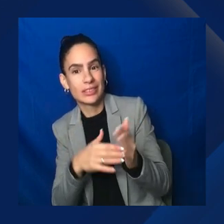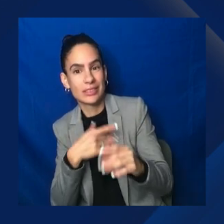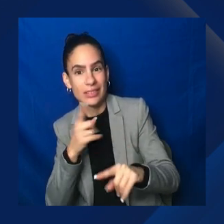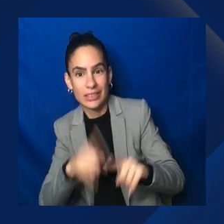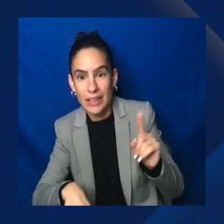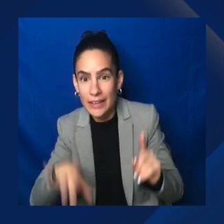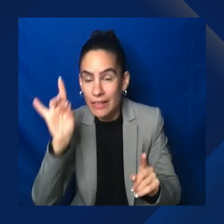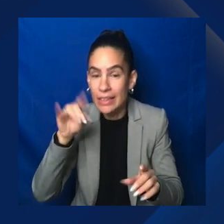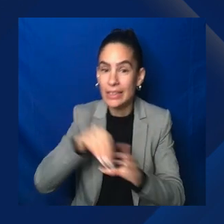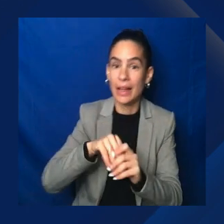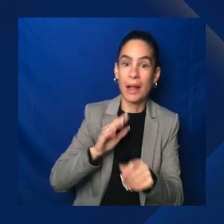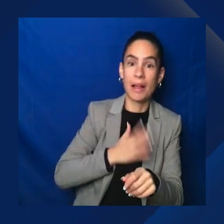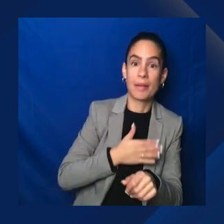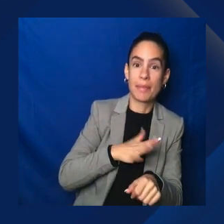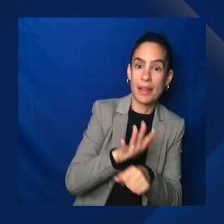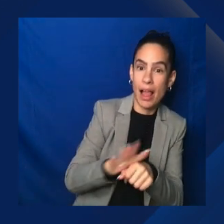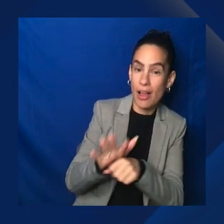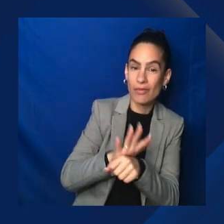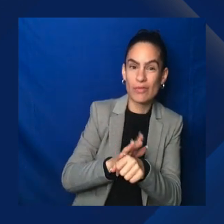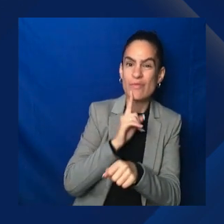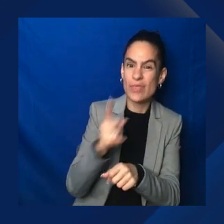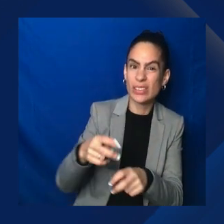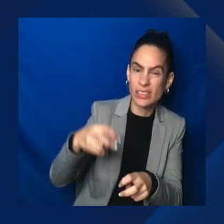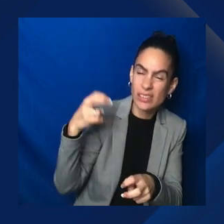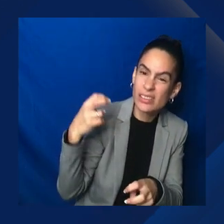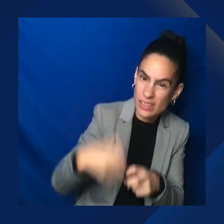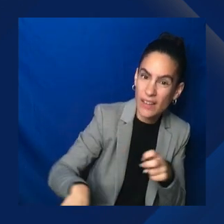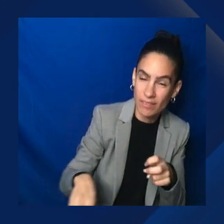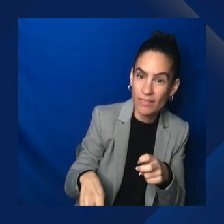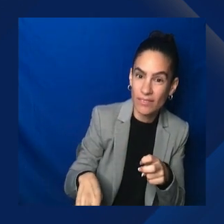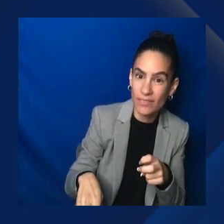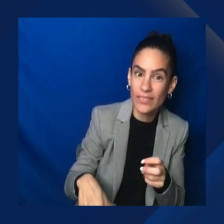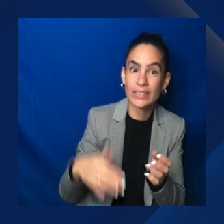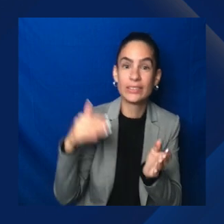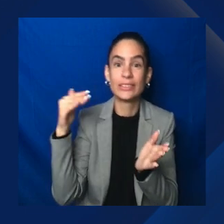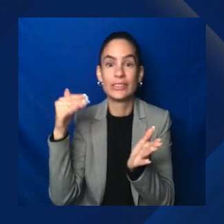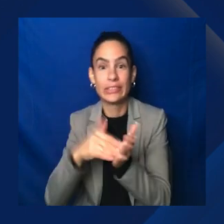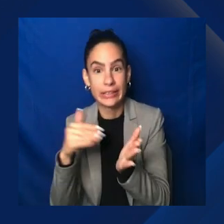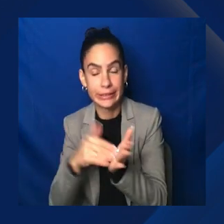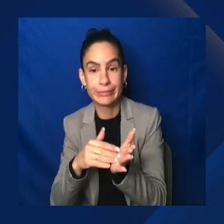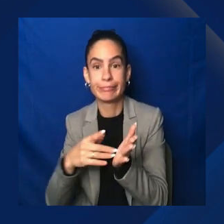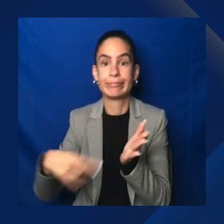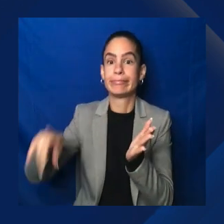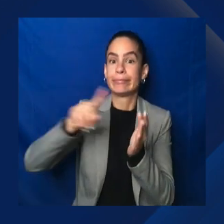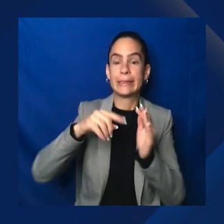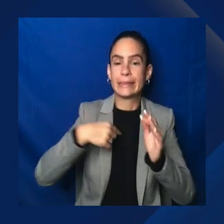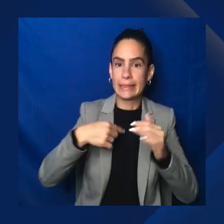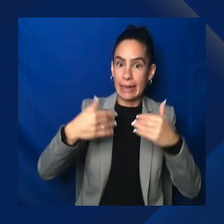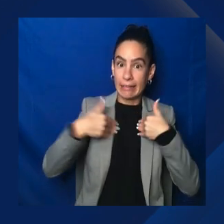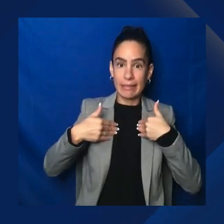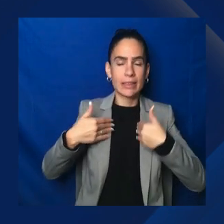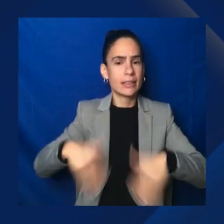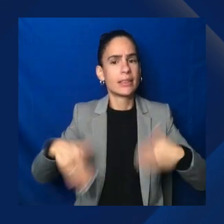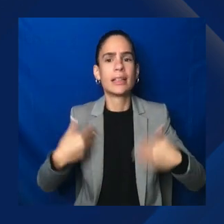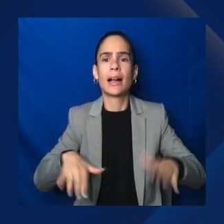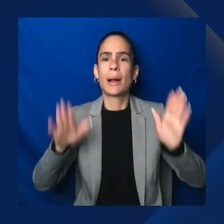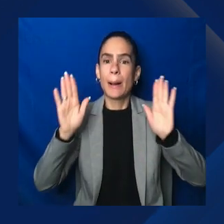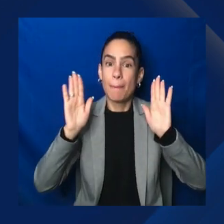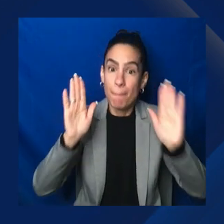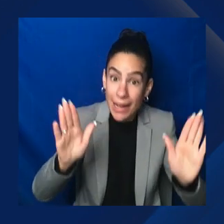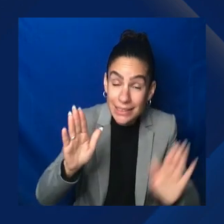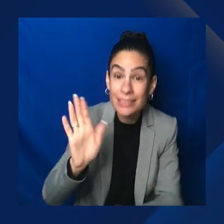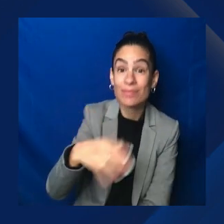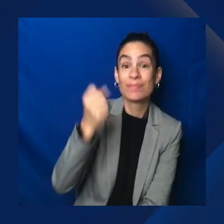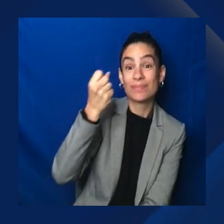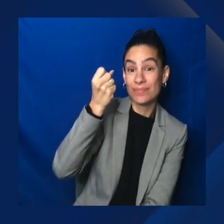difficult, as the providers that we do have are amazing, but they are completely booked up and